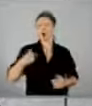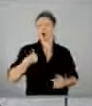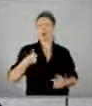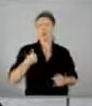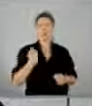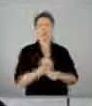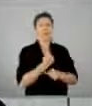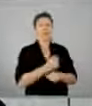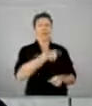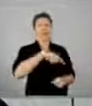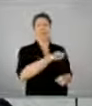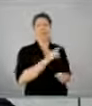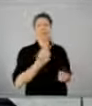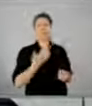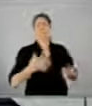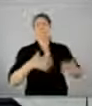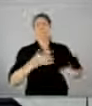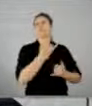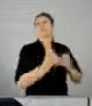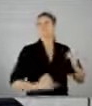that process?